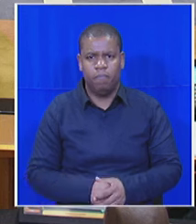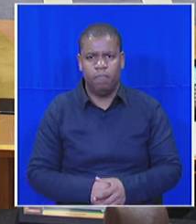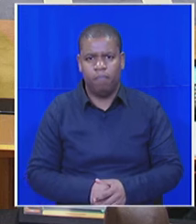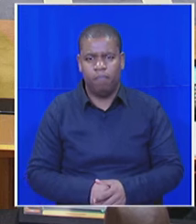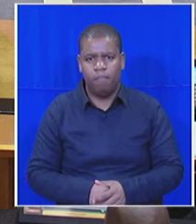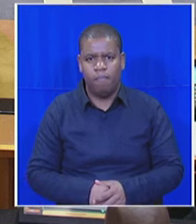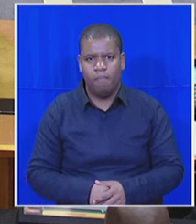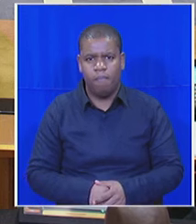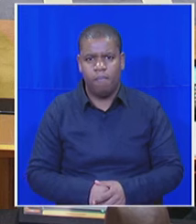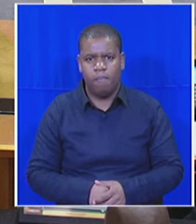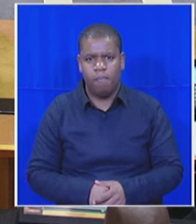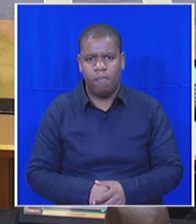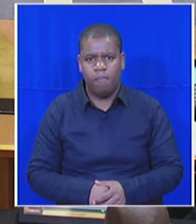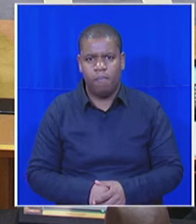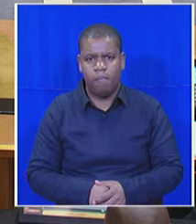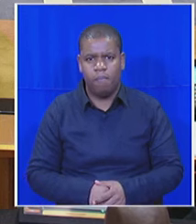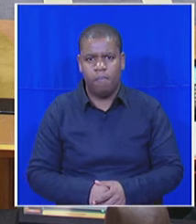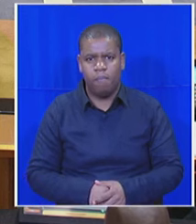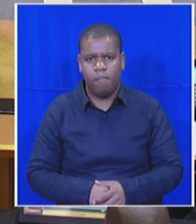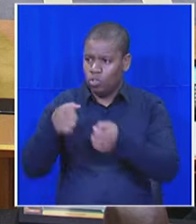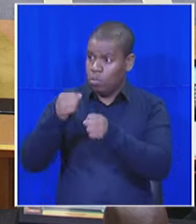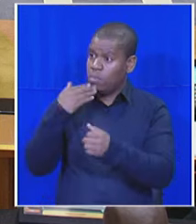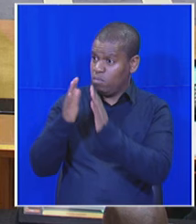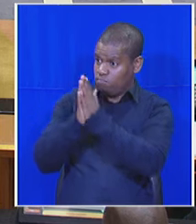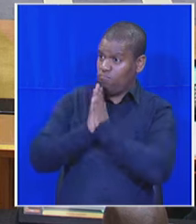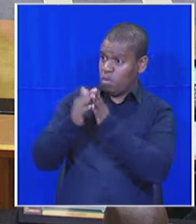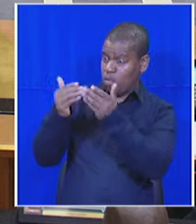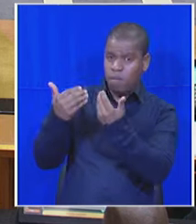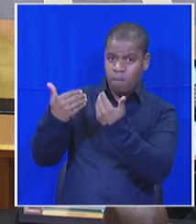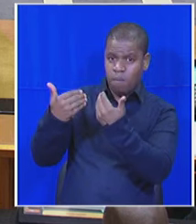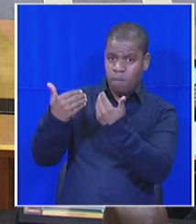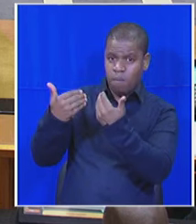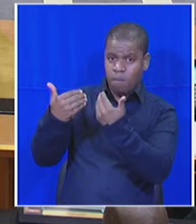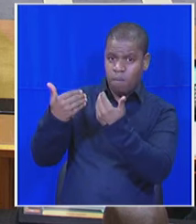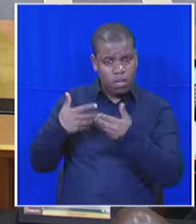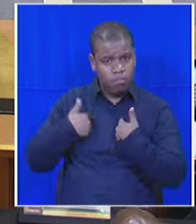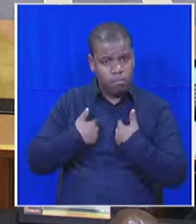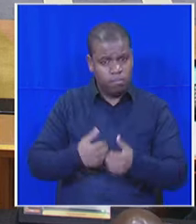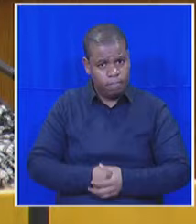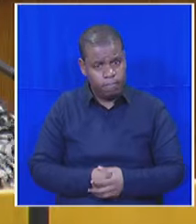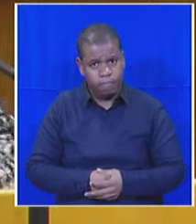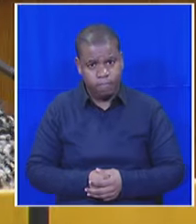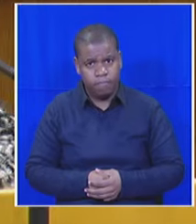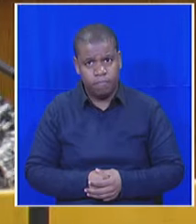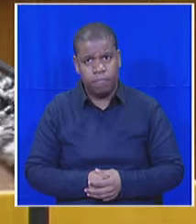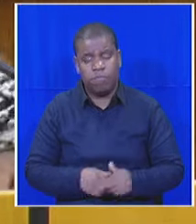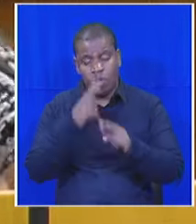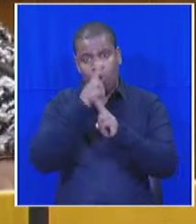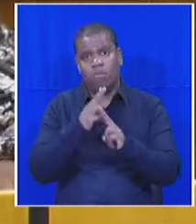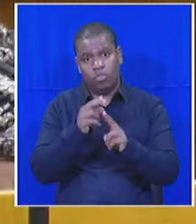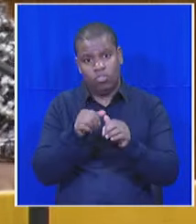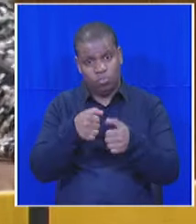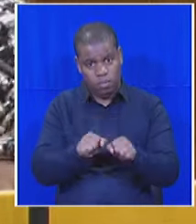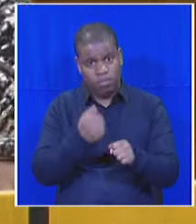Are you going to protect me, Chair, or are they going to continue howling? Proceed, Honorable Member, please. Honorable Chairperson.